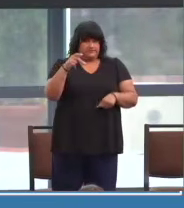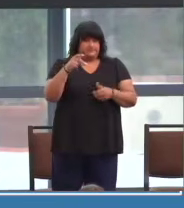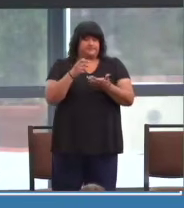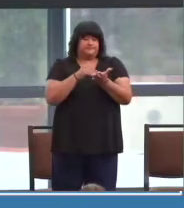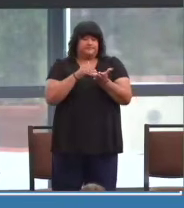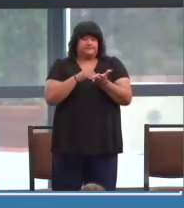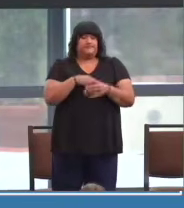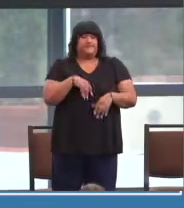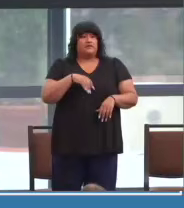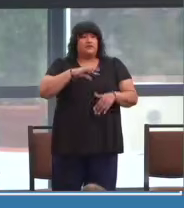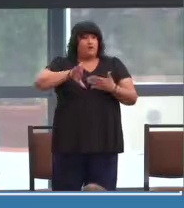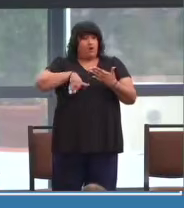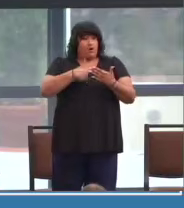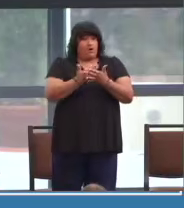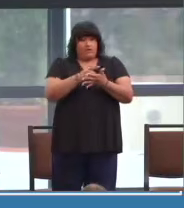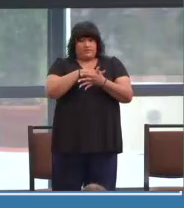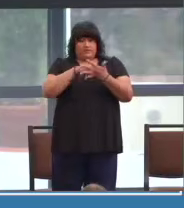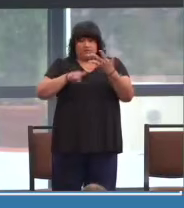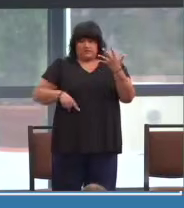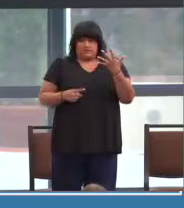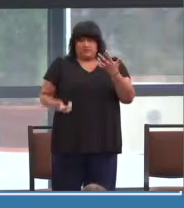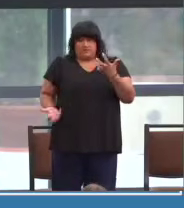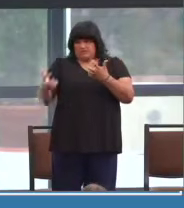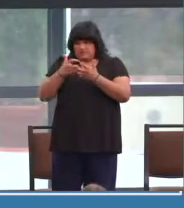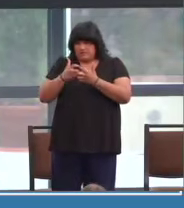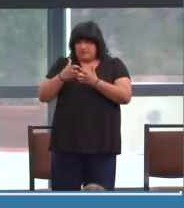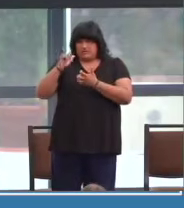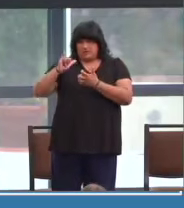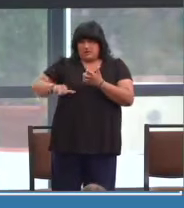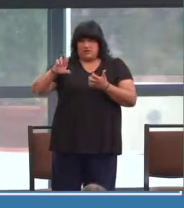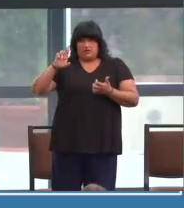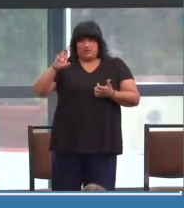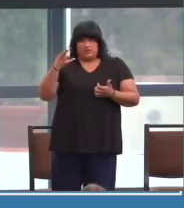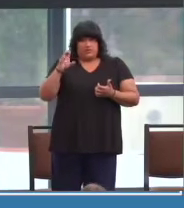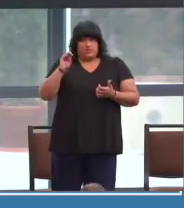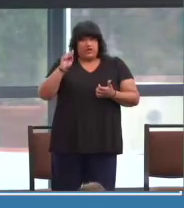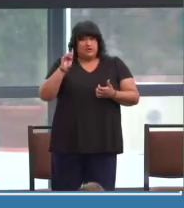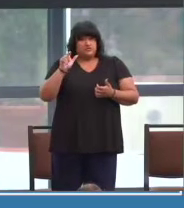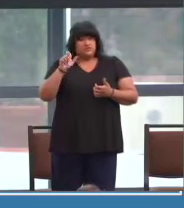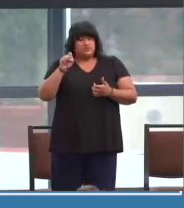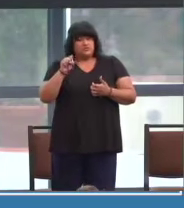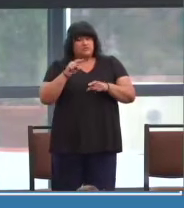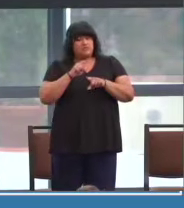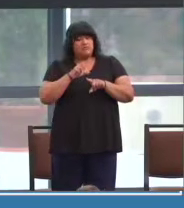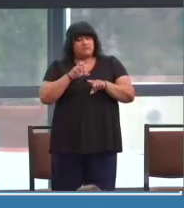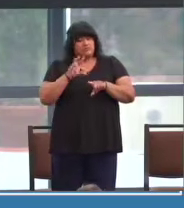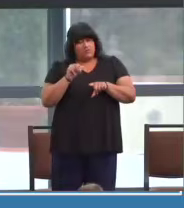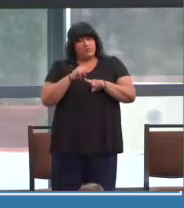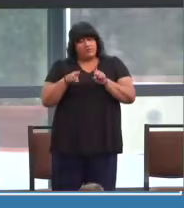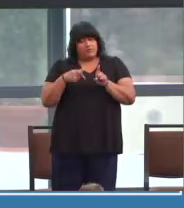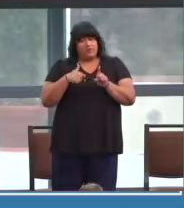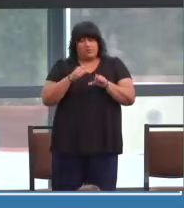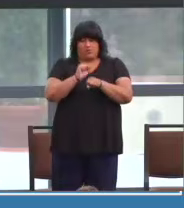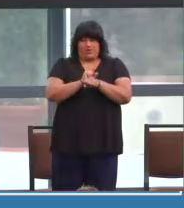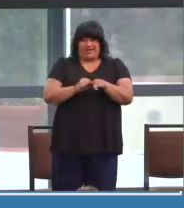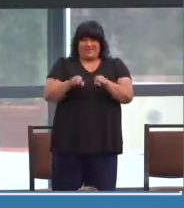that all of these things fall on your rheumatologist, but certainly it's in the back of their minds, and you want to work as a team together to address these things to give you the best